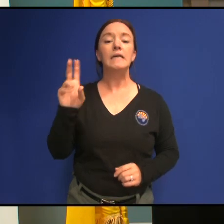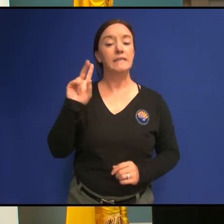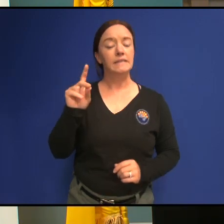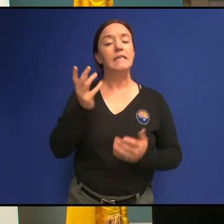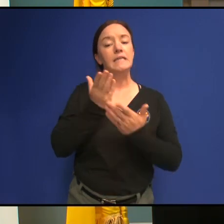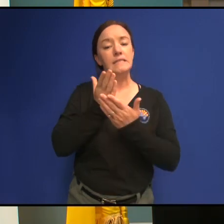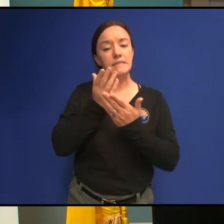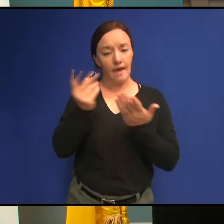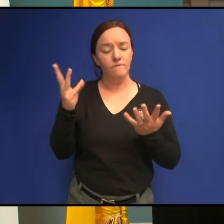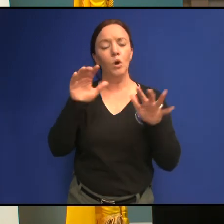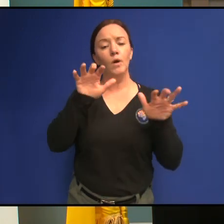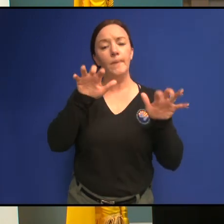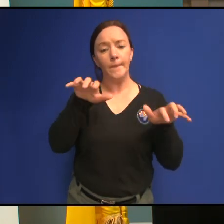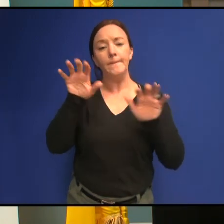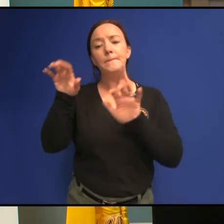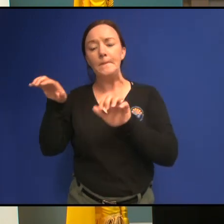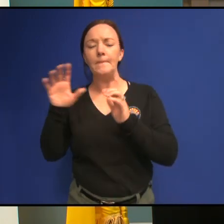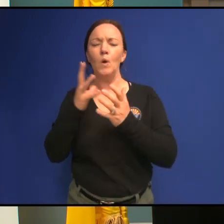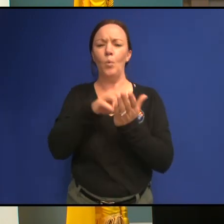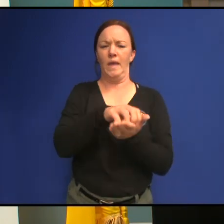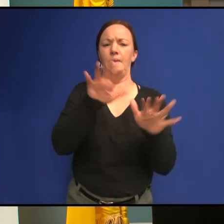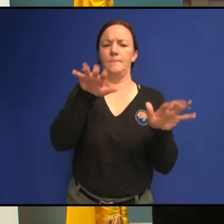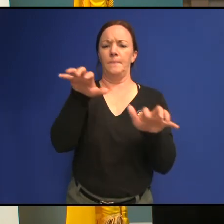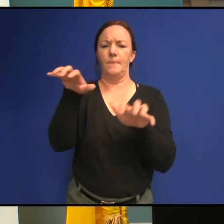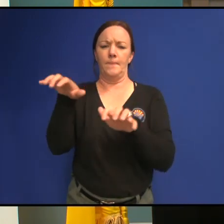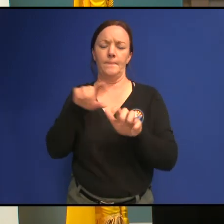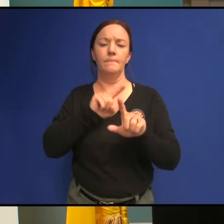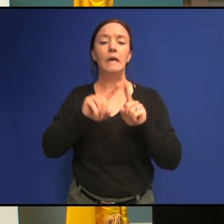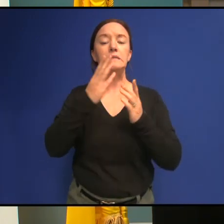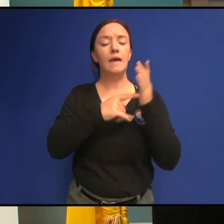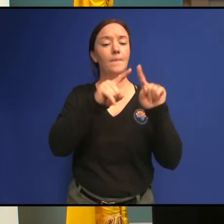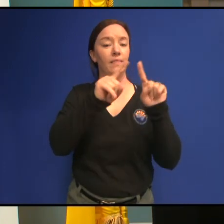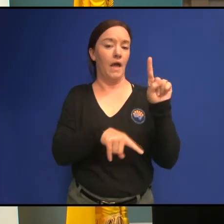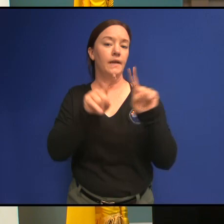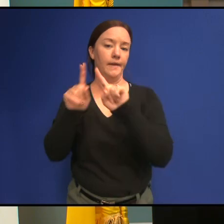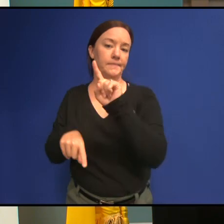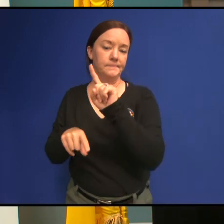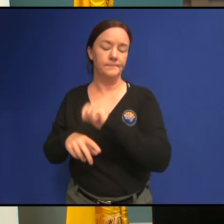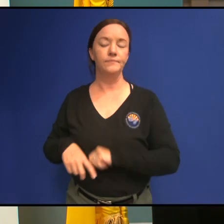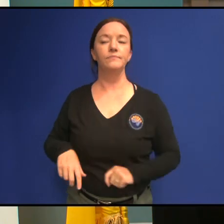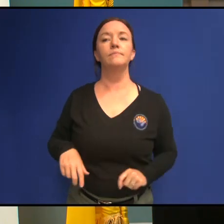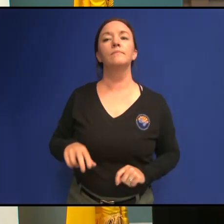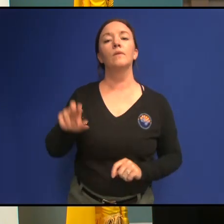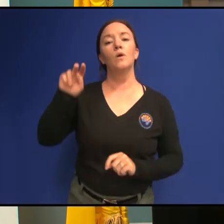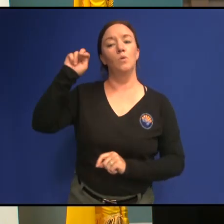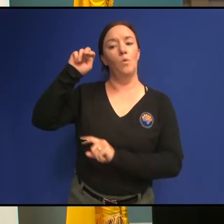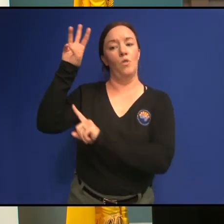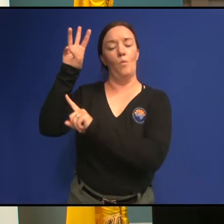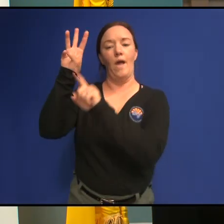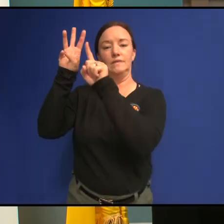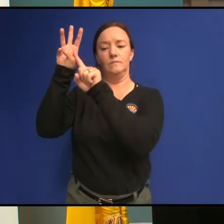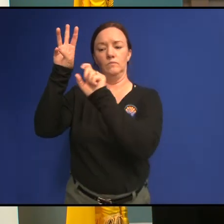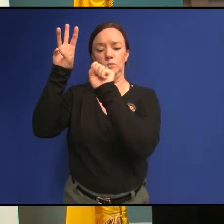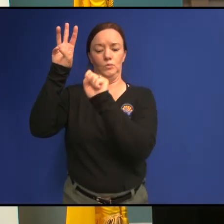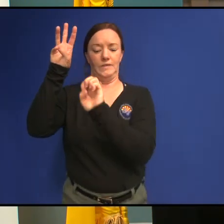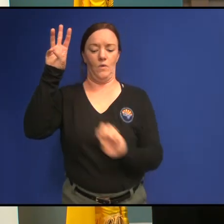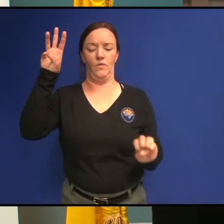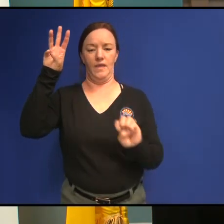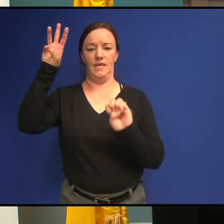most of them fairly weak, but they did have some lightning in them, moved from northwest to southeast across the